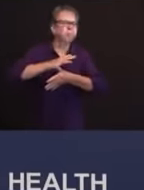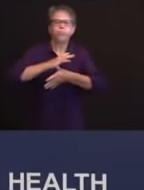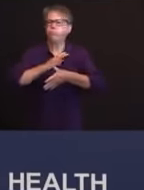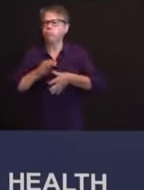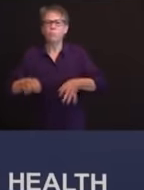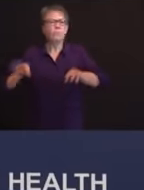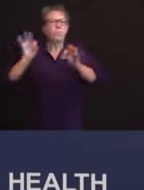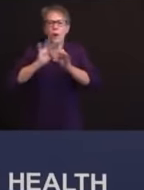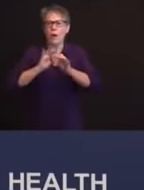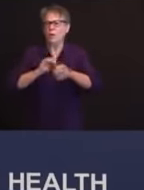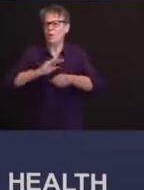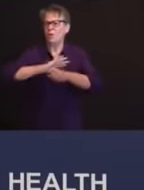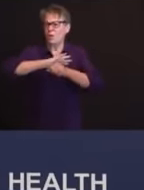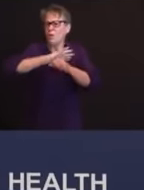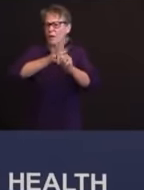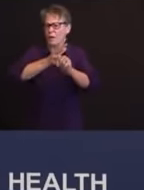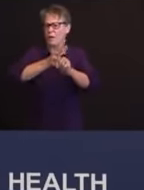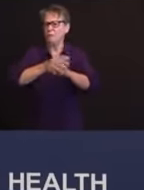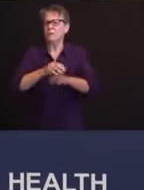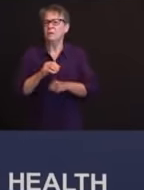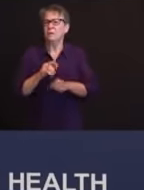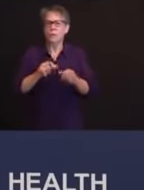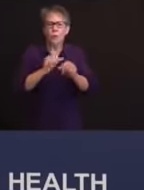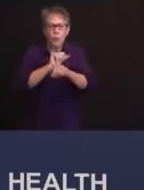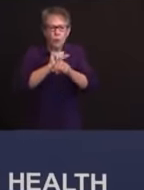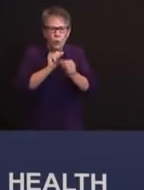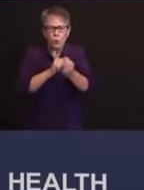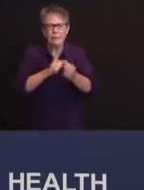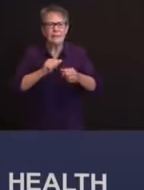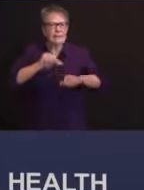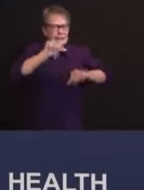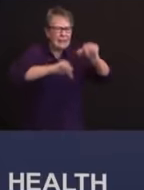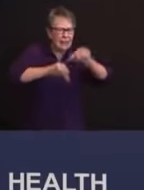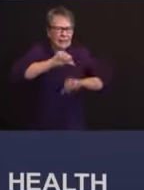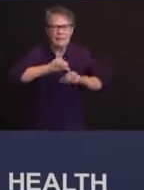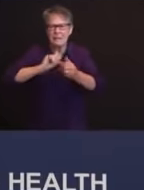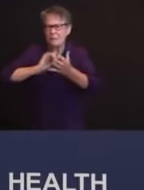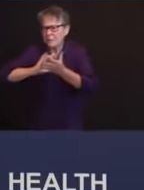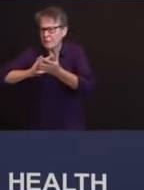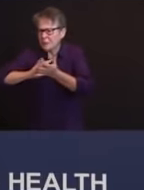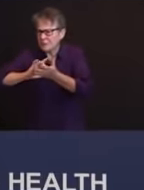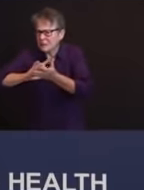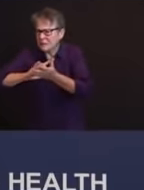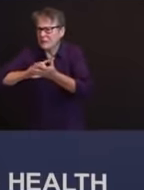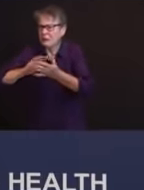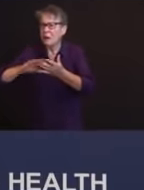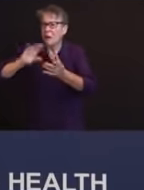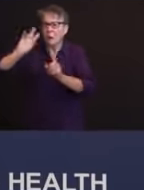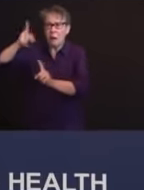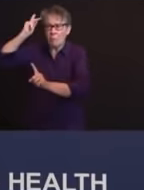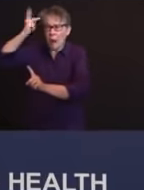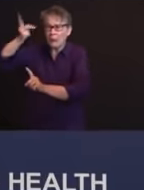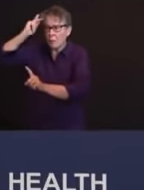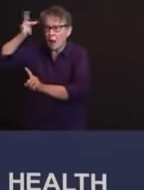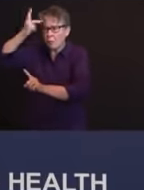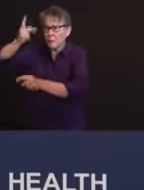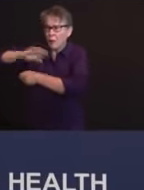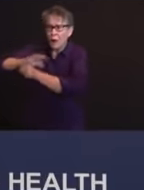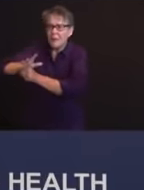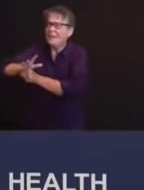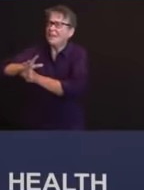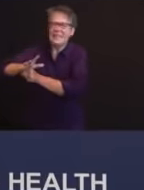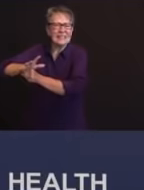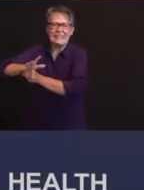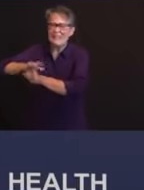pandemic. We need to take our fight against this virus out of the political arena and put it back in the scientific one where